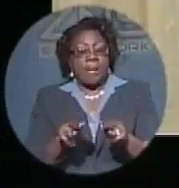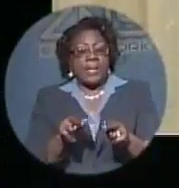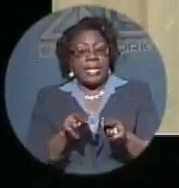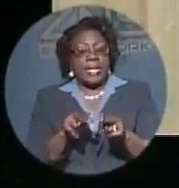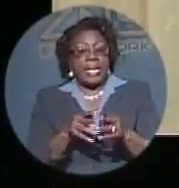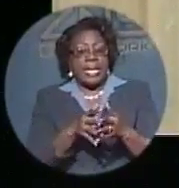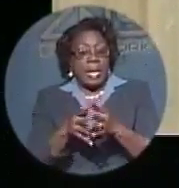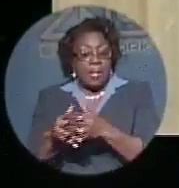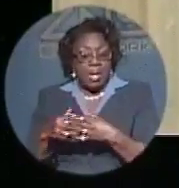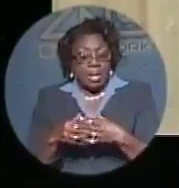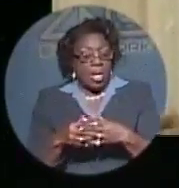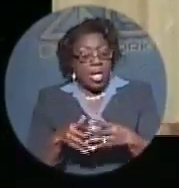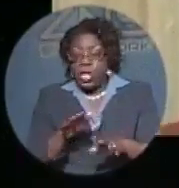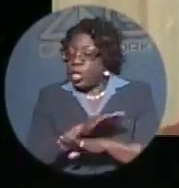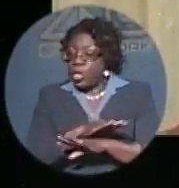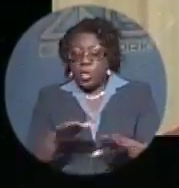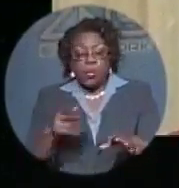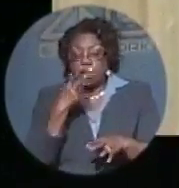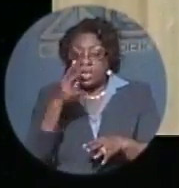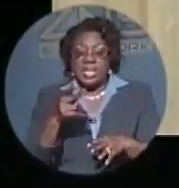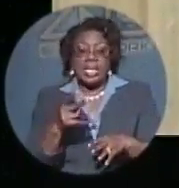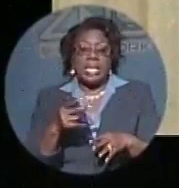stabbing occurring quite so early.